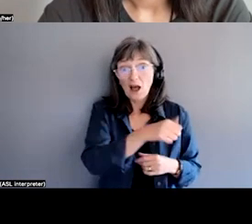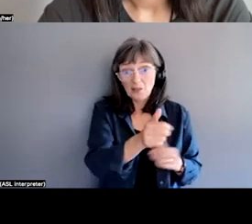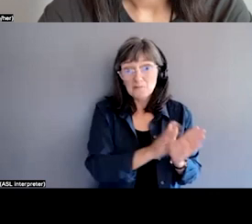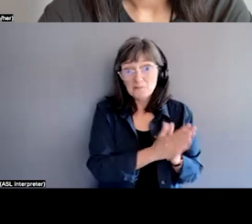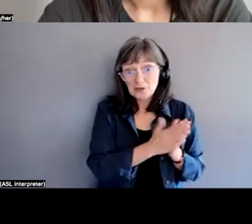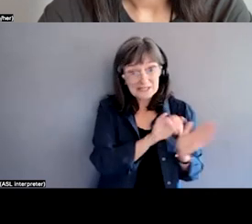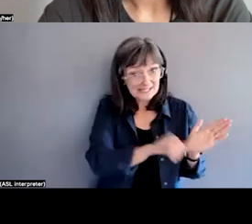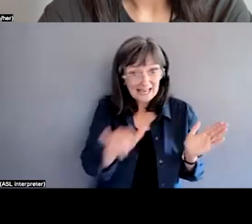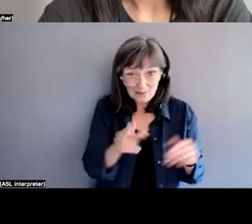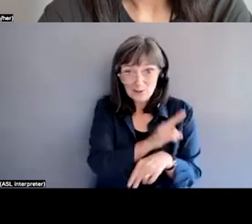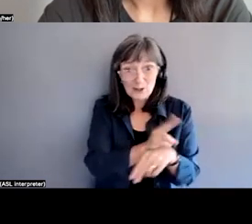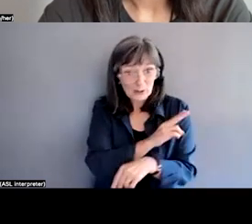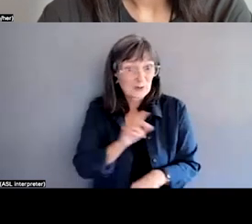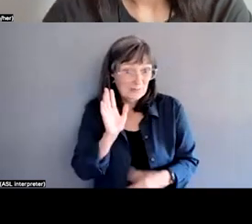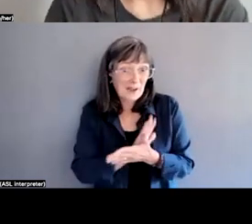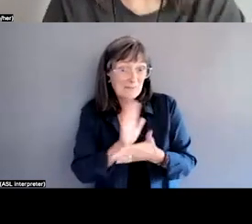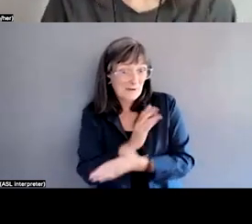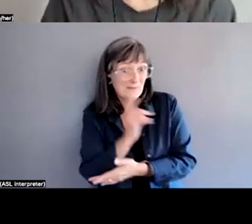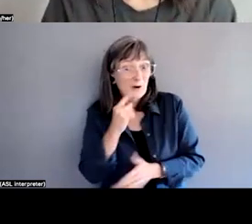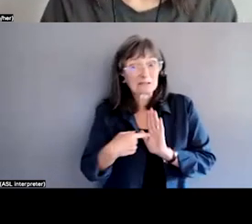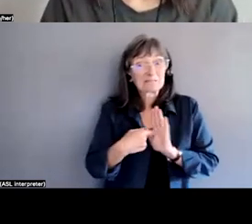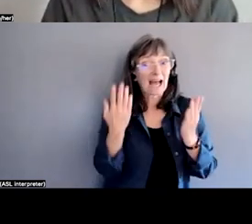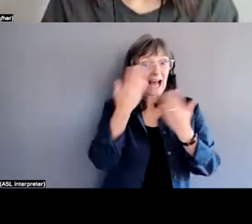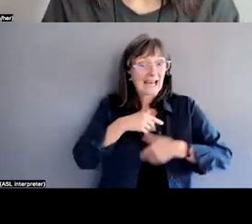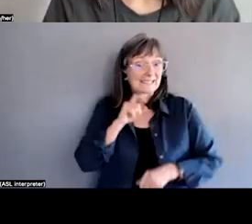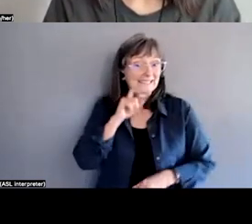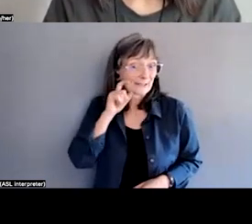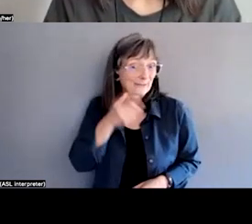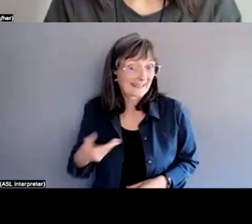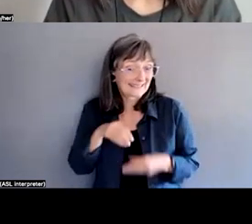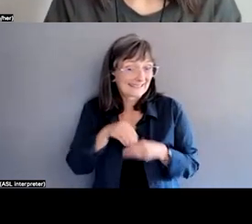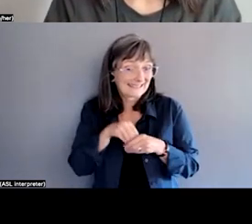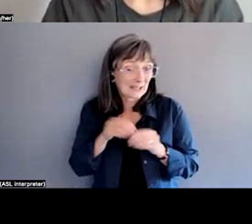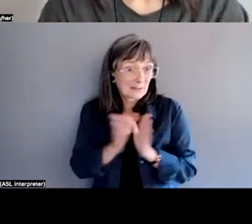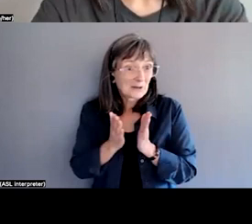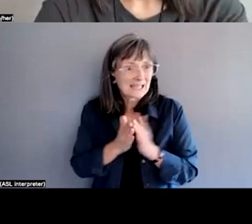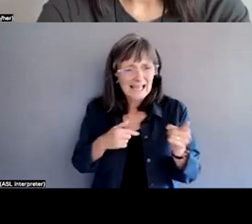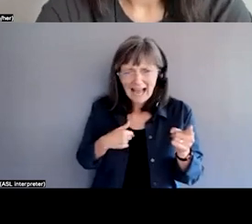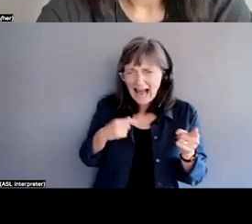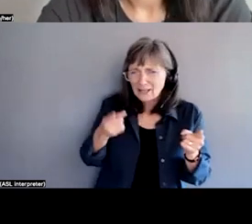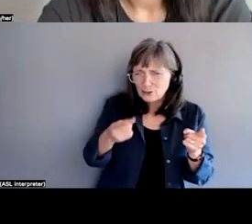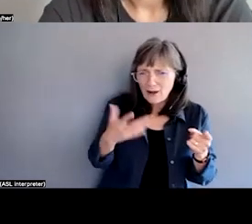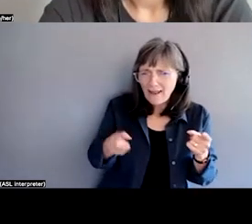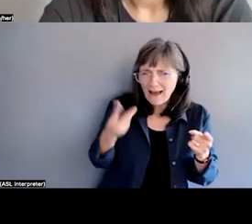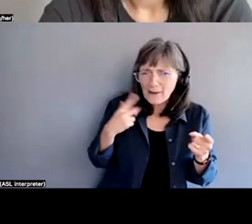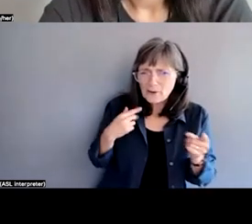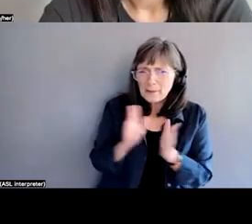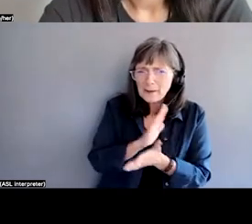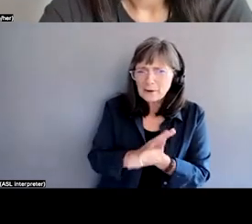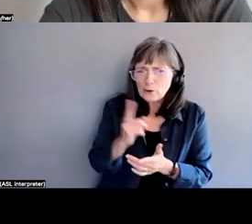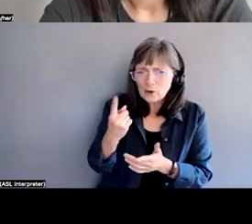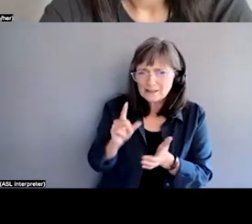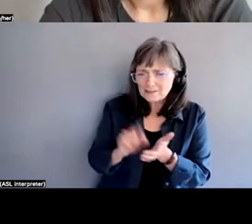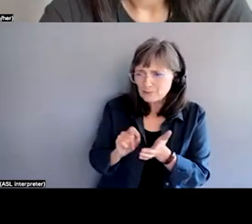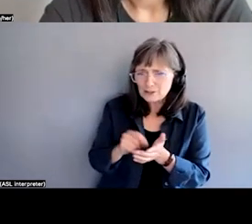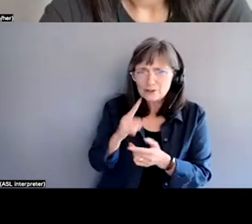sort of sexualized way. You've done a lot with, you seem to like working with paper. I remember a book you did for Book Hug Press called